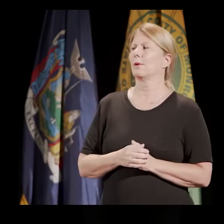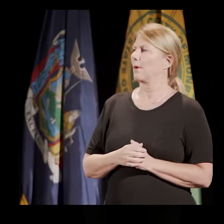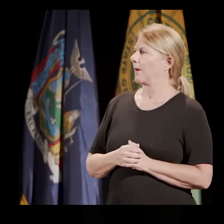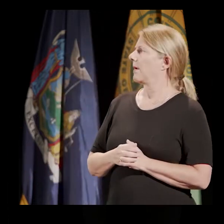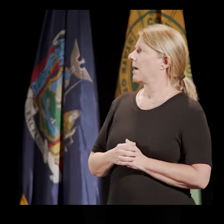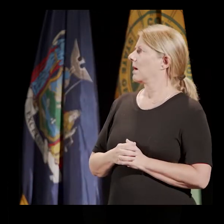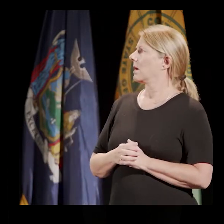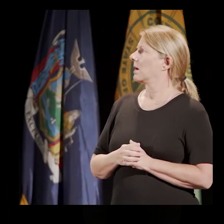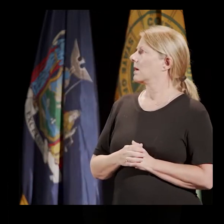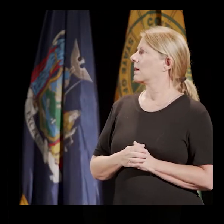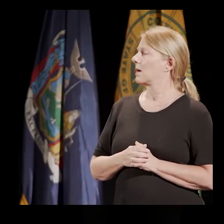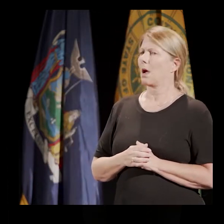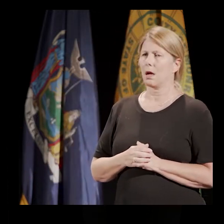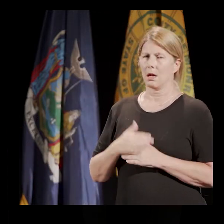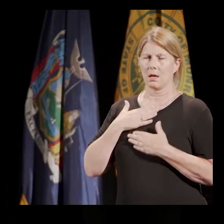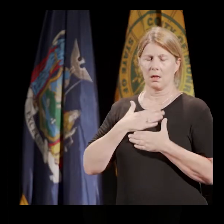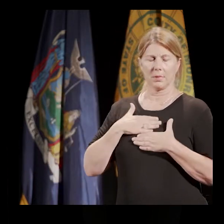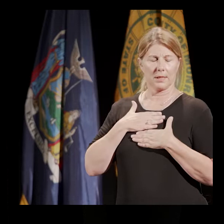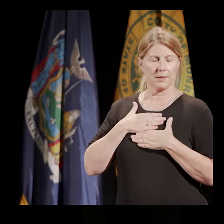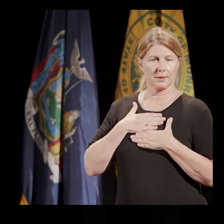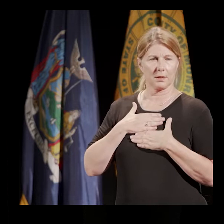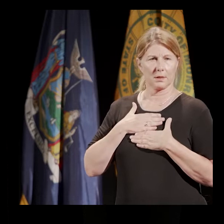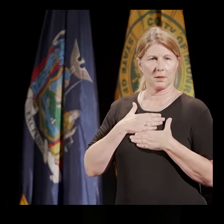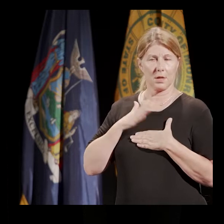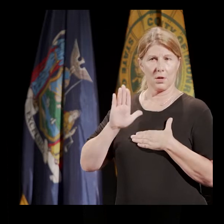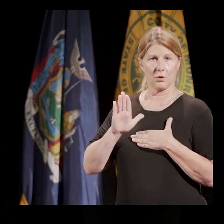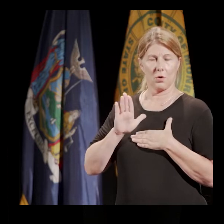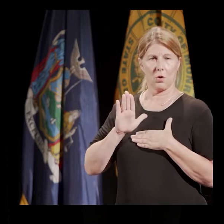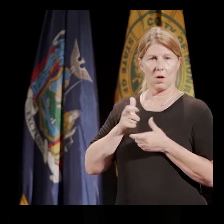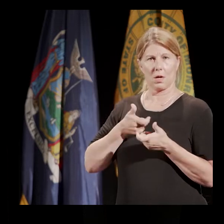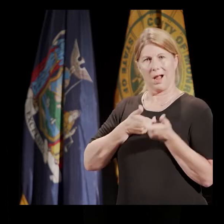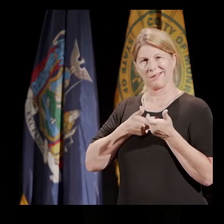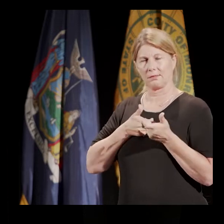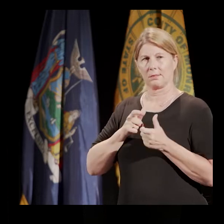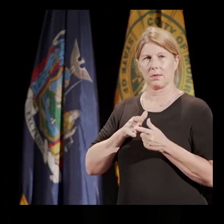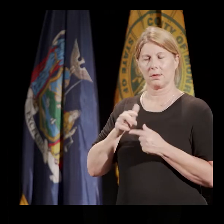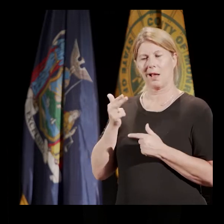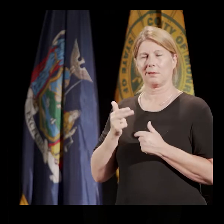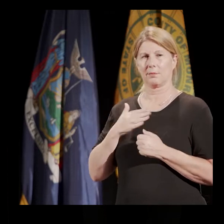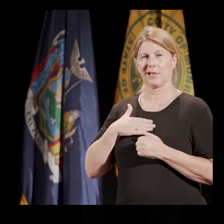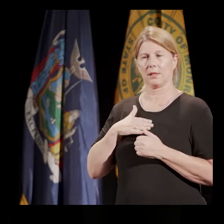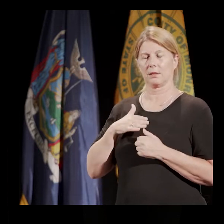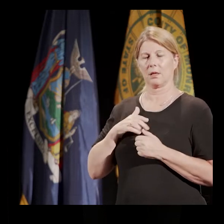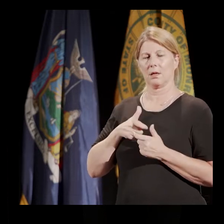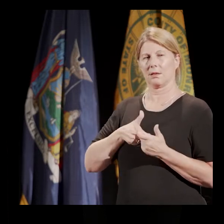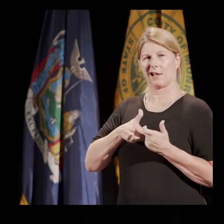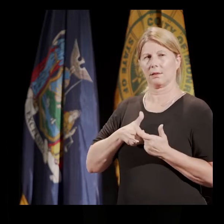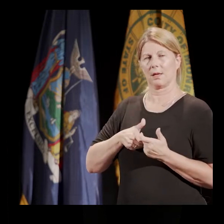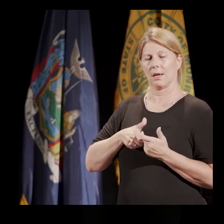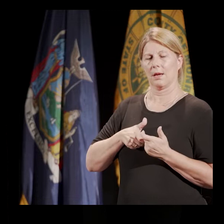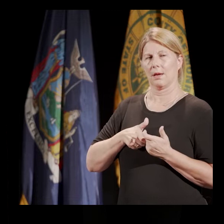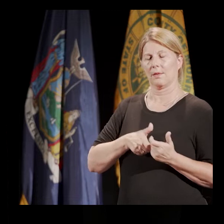to put their guns down. Put their guns down. Put their guns